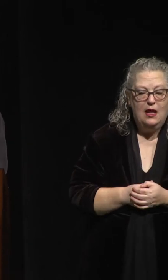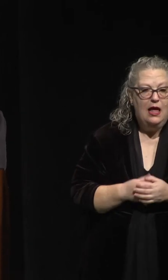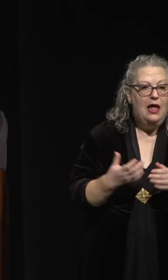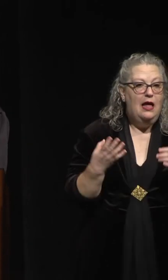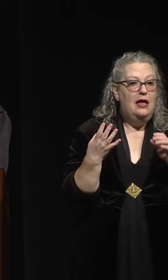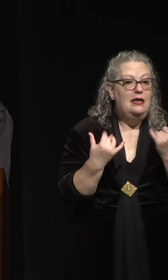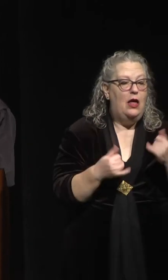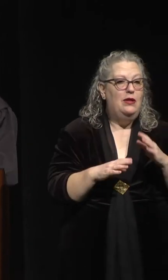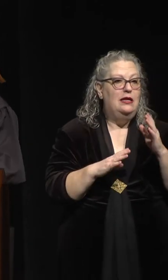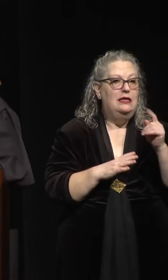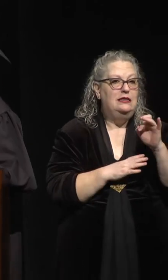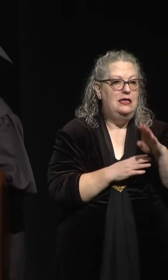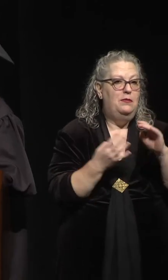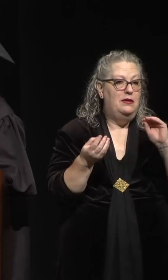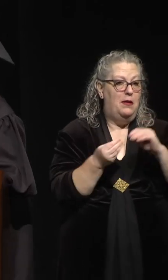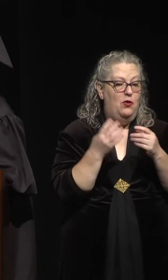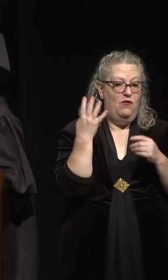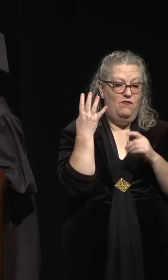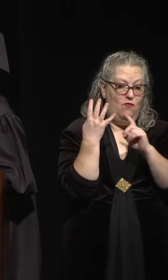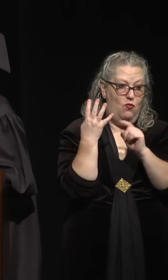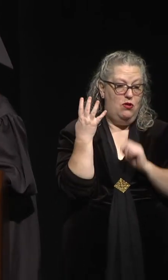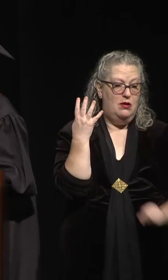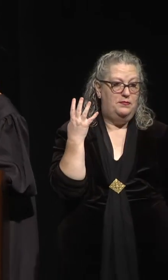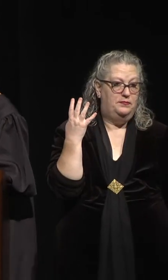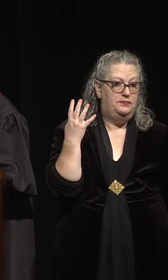Guiding tip number four.